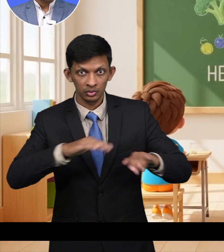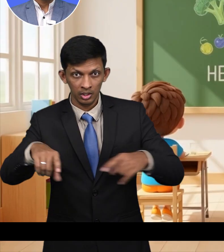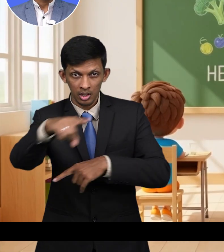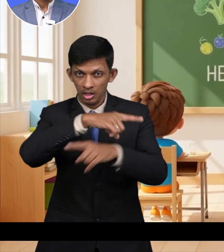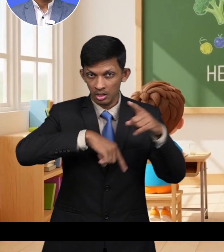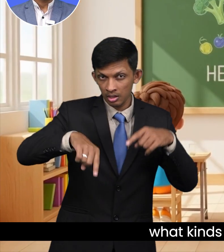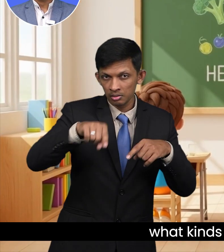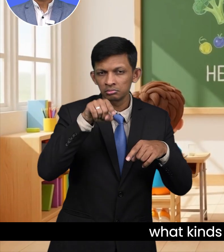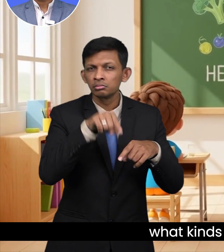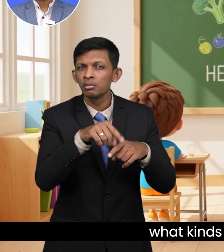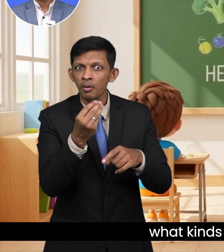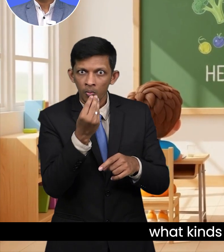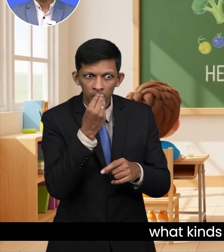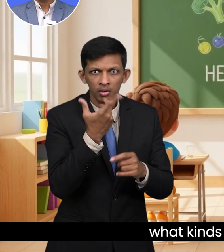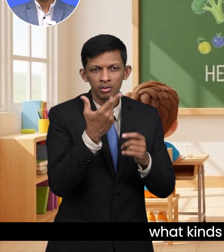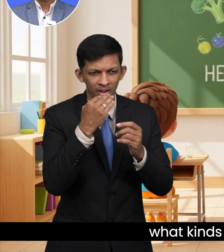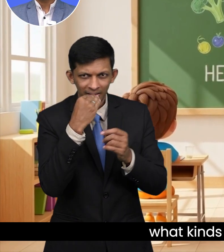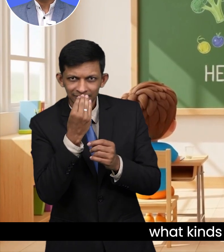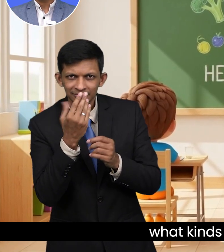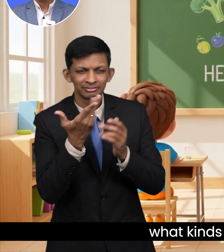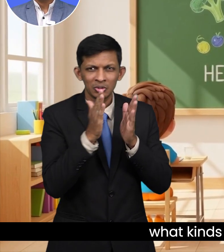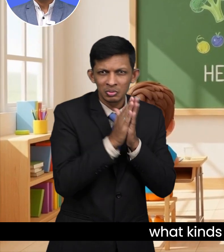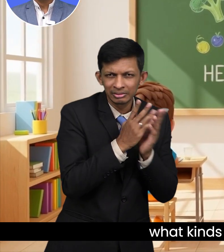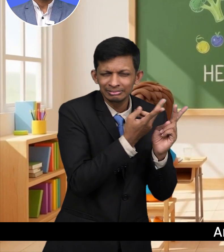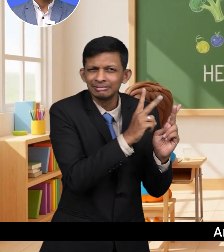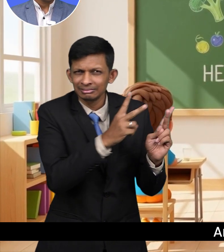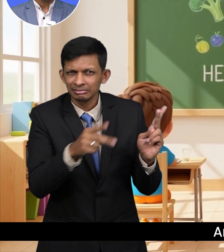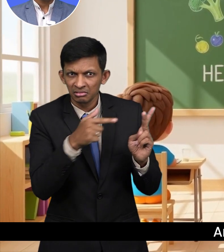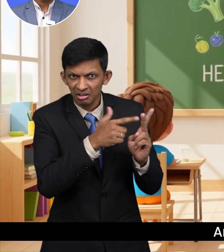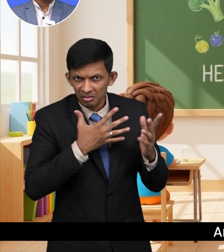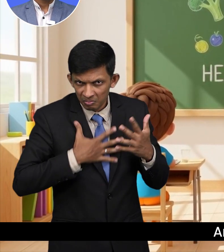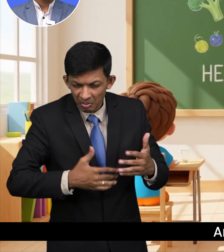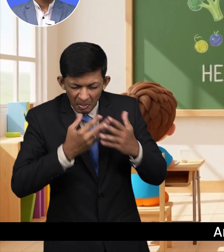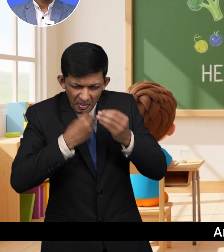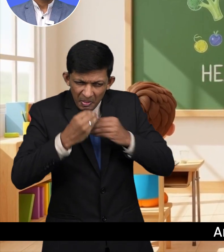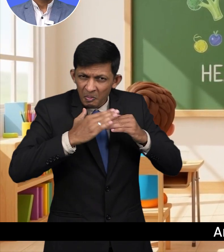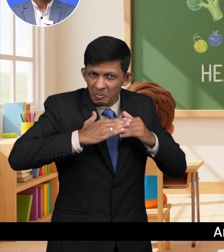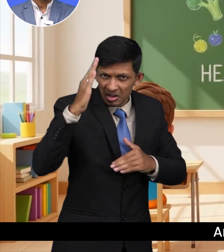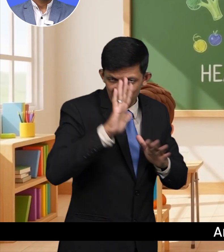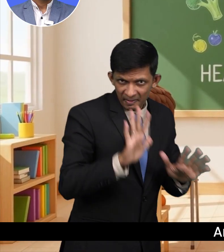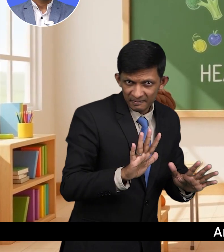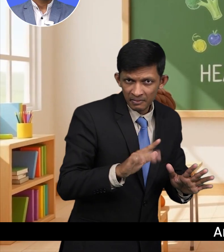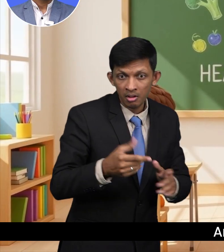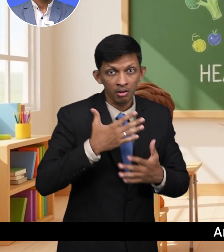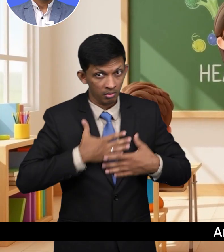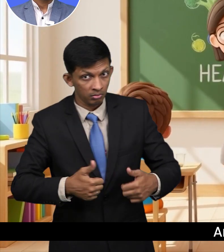So children, what kinds of food do you like most? Are they healthy?